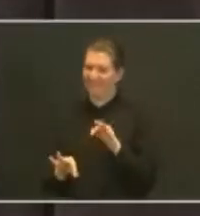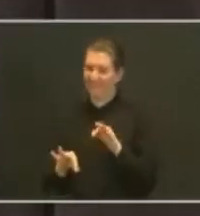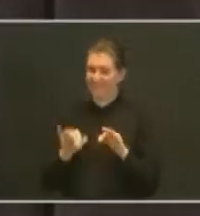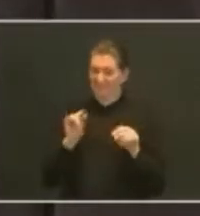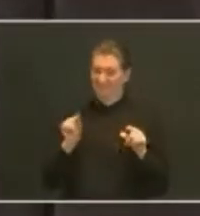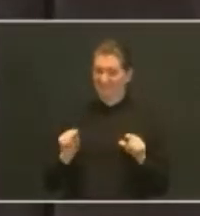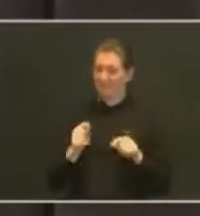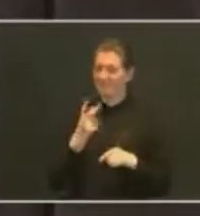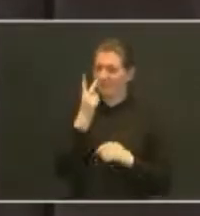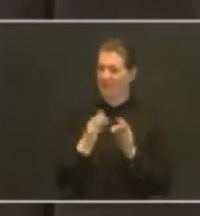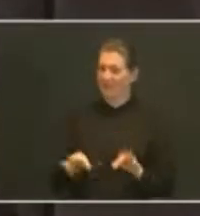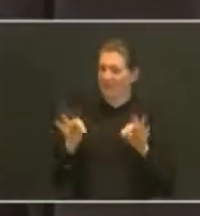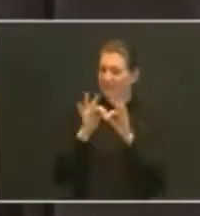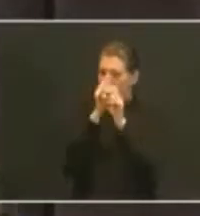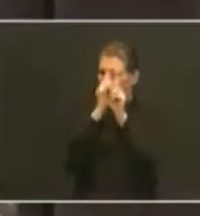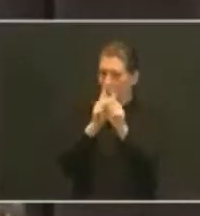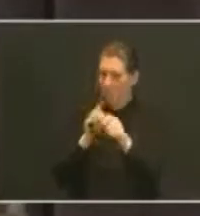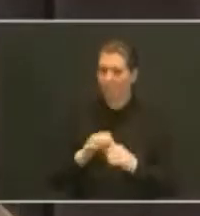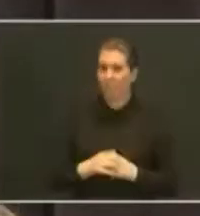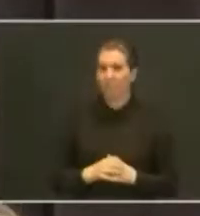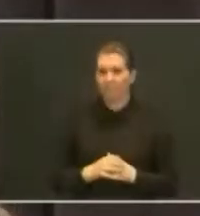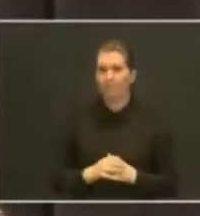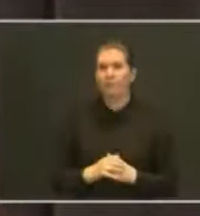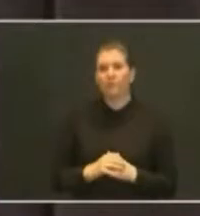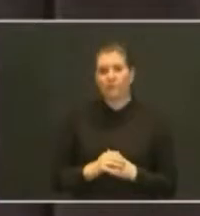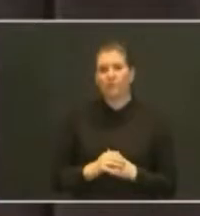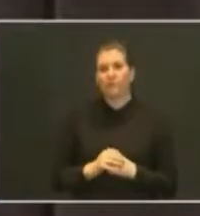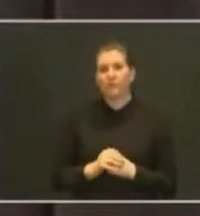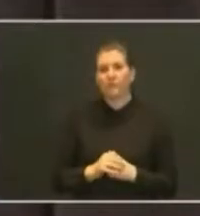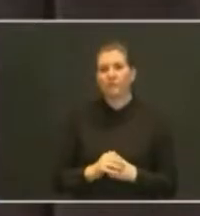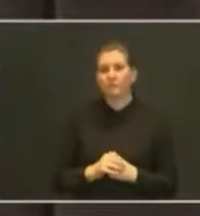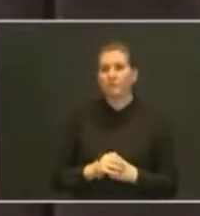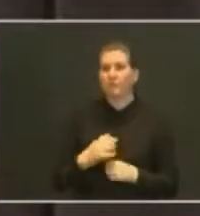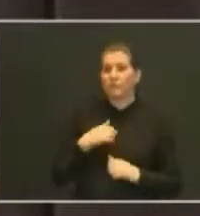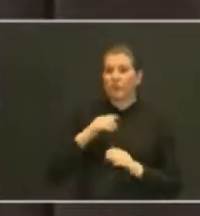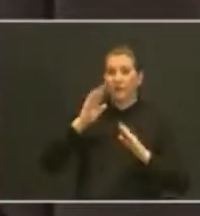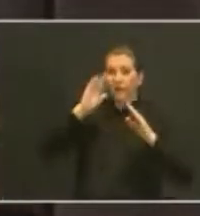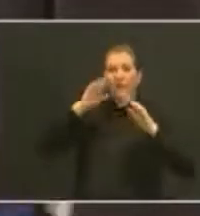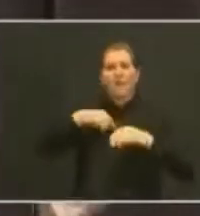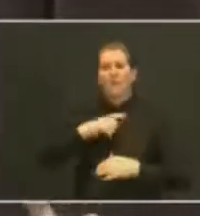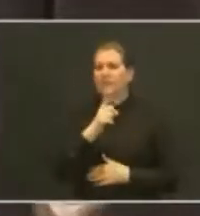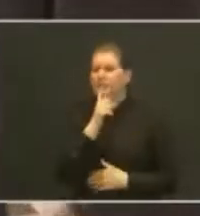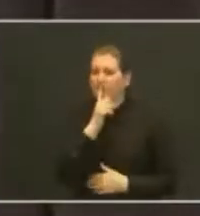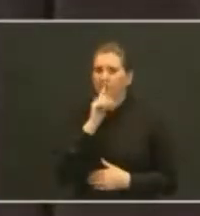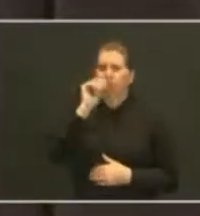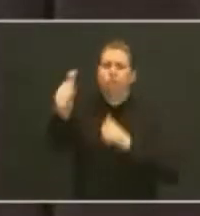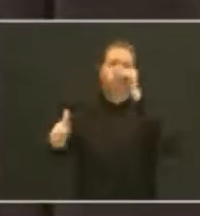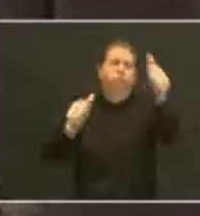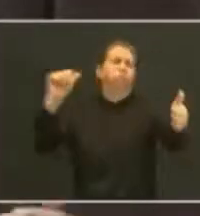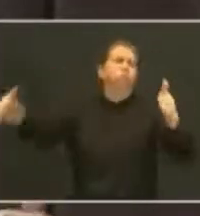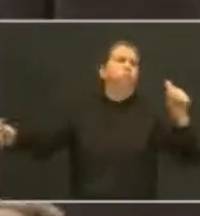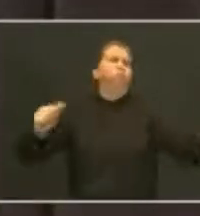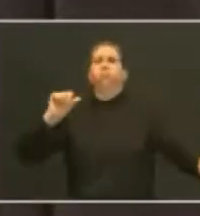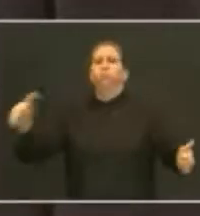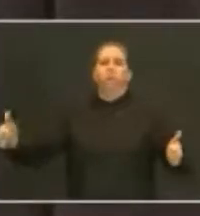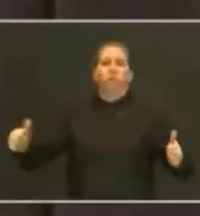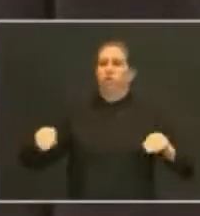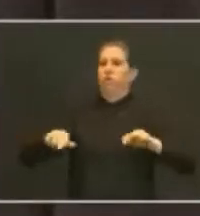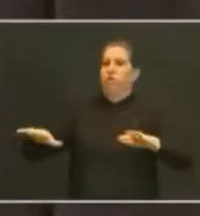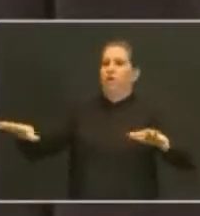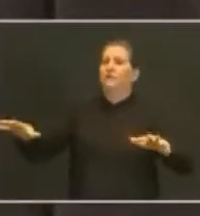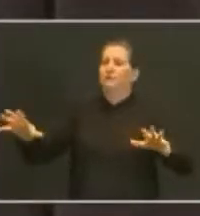We are so focused on having fewer sites, because that's going to be key to getting faster and getting